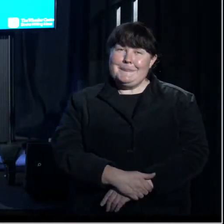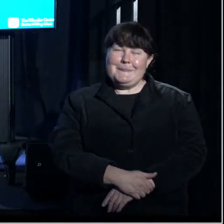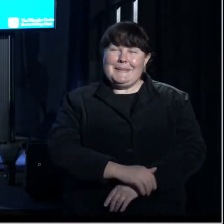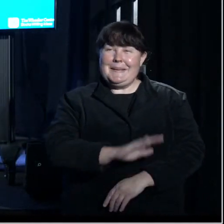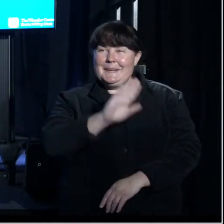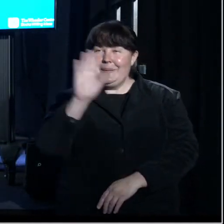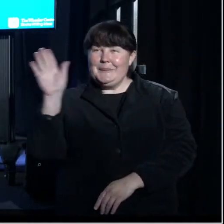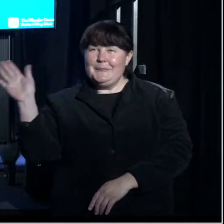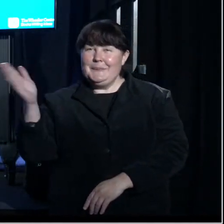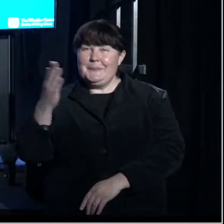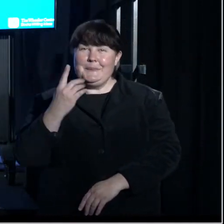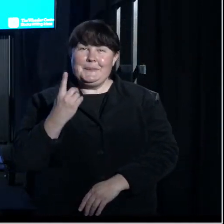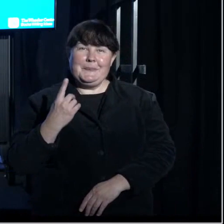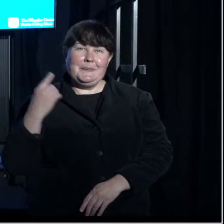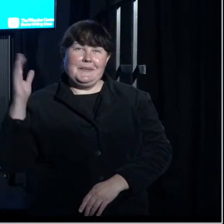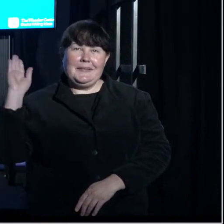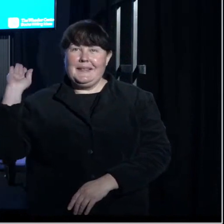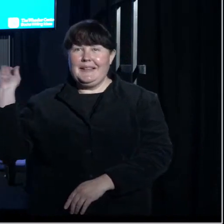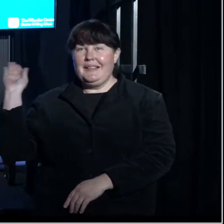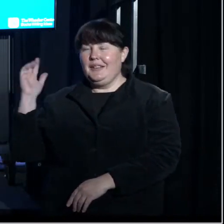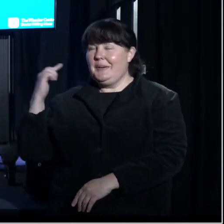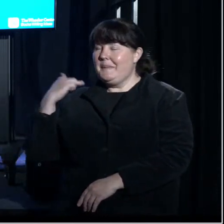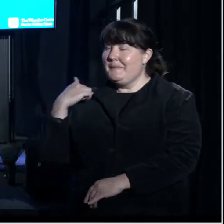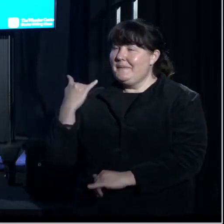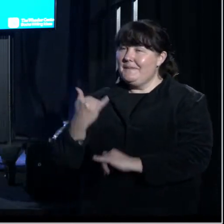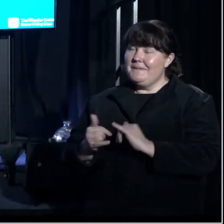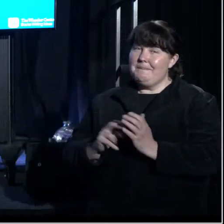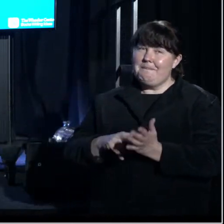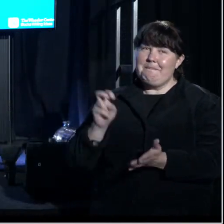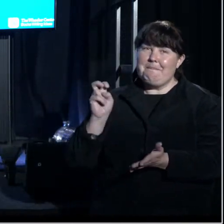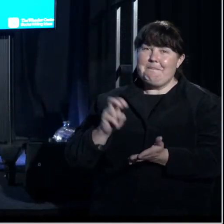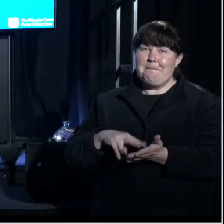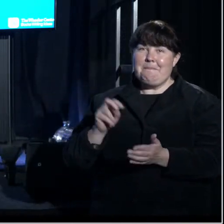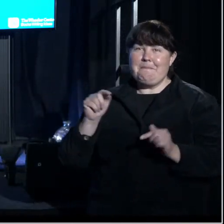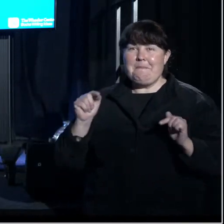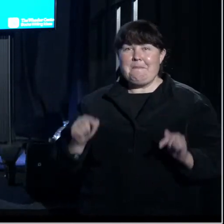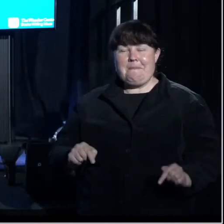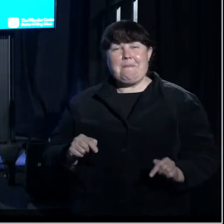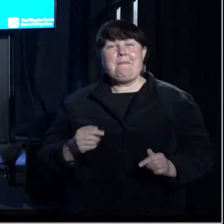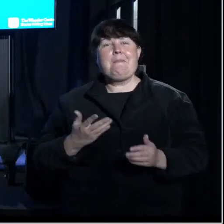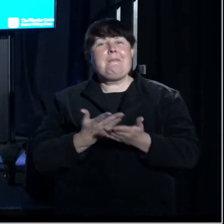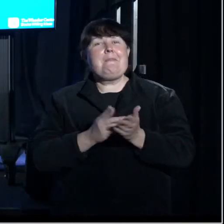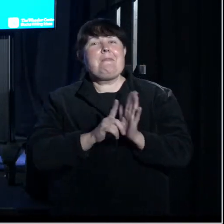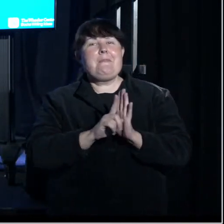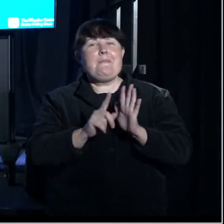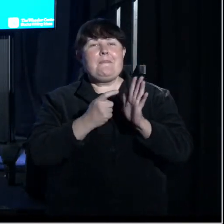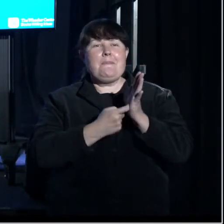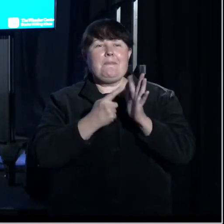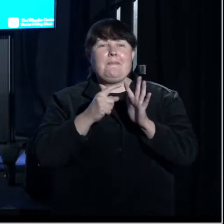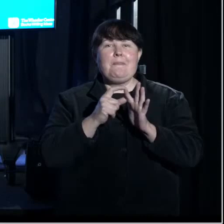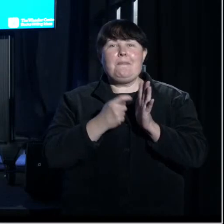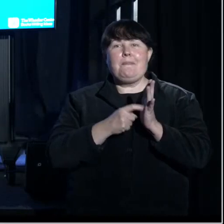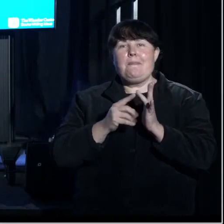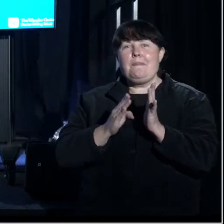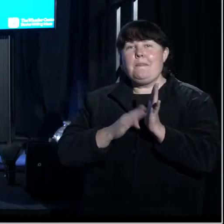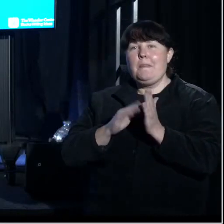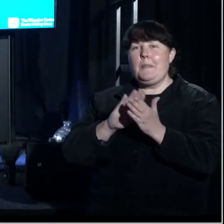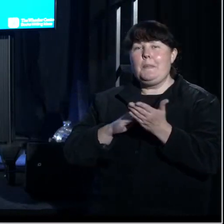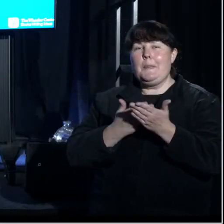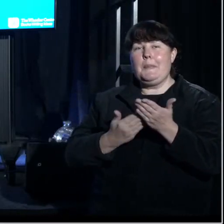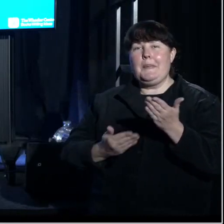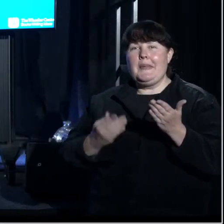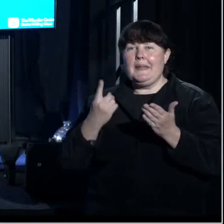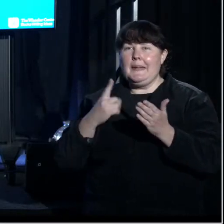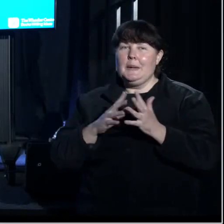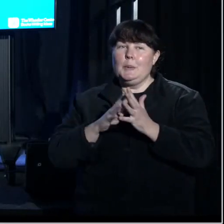Hello, everybody. I am delighted to be here on behalf of Red Room Poetry and the Whiu Centre. I'm going to read